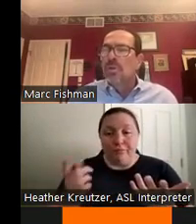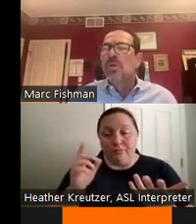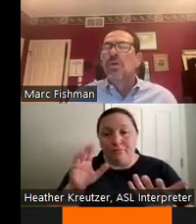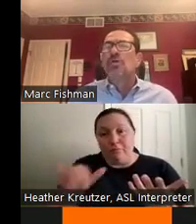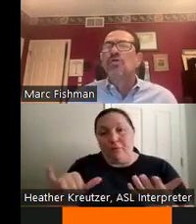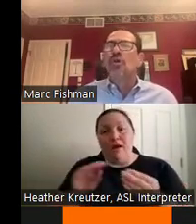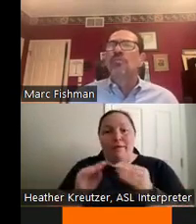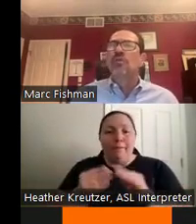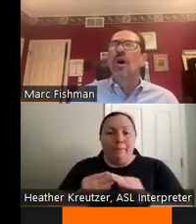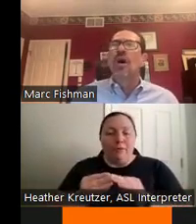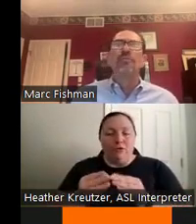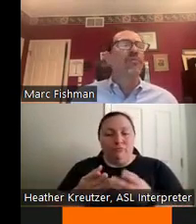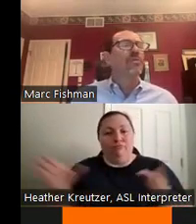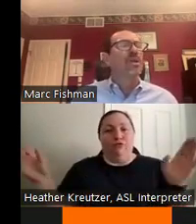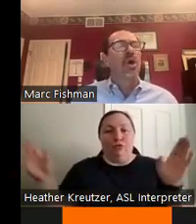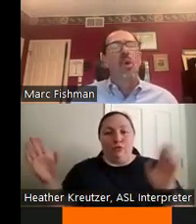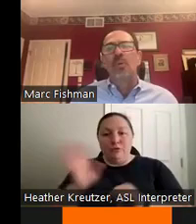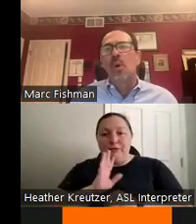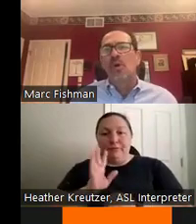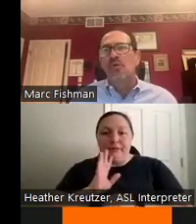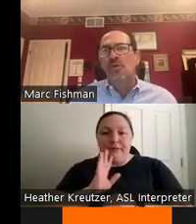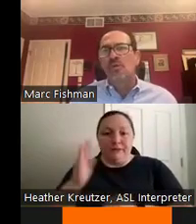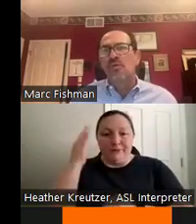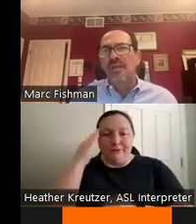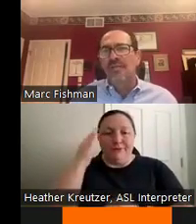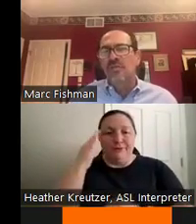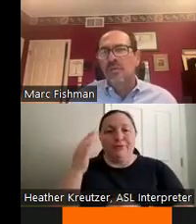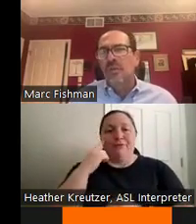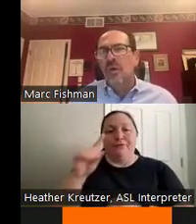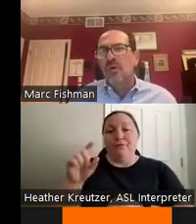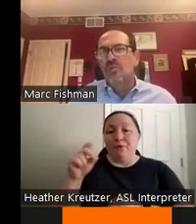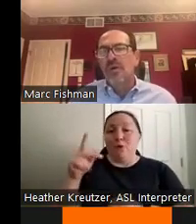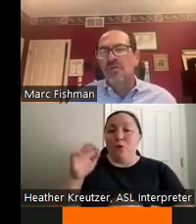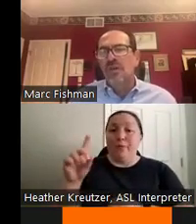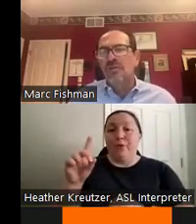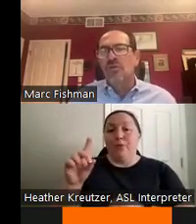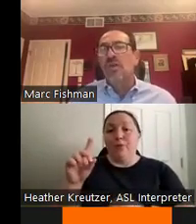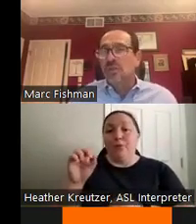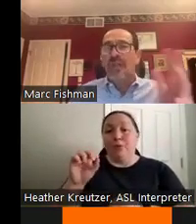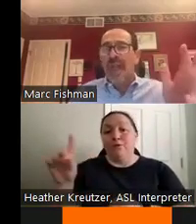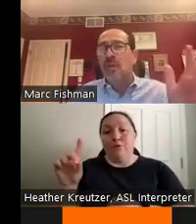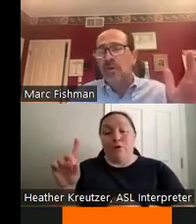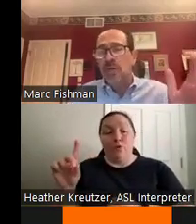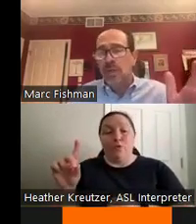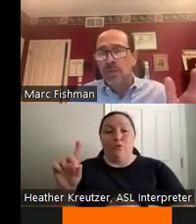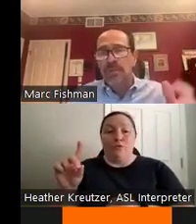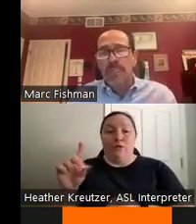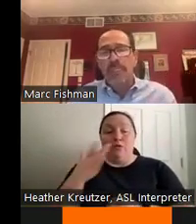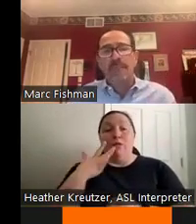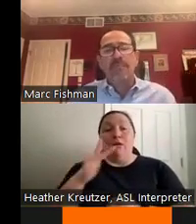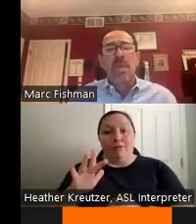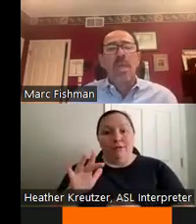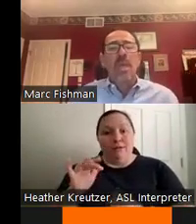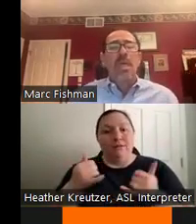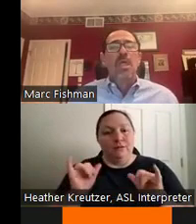numbers in terms of the opioid overdose deaths that we're experiencing in this crisis, thank goodness,